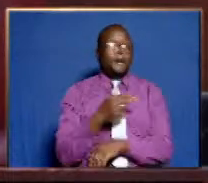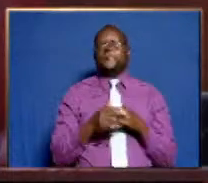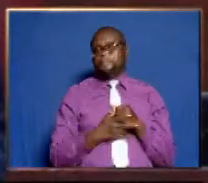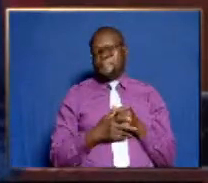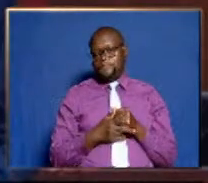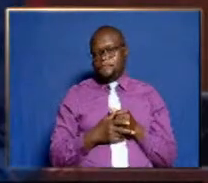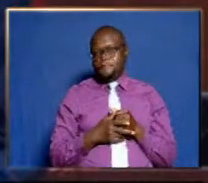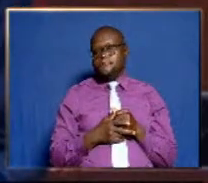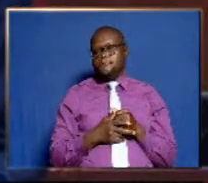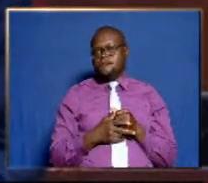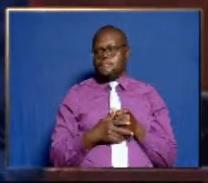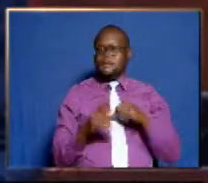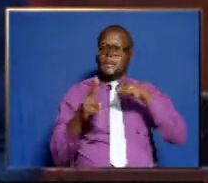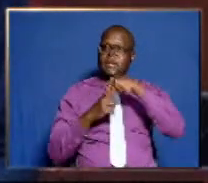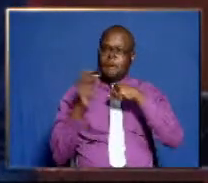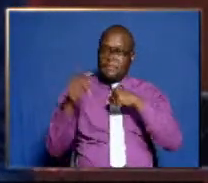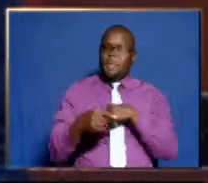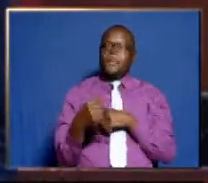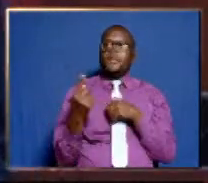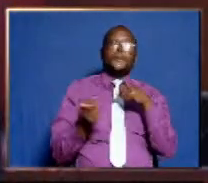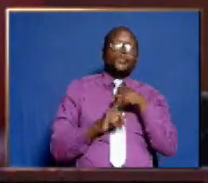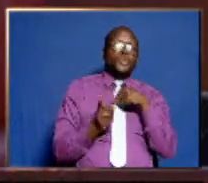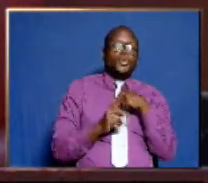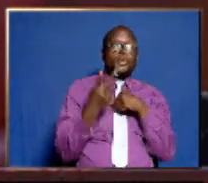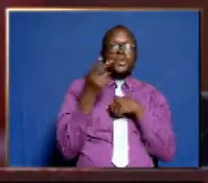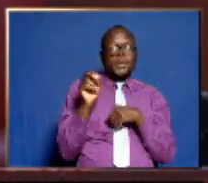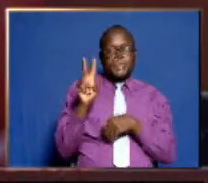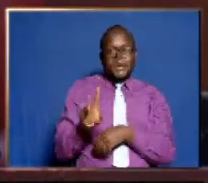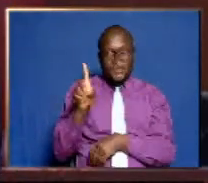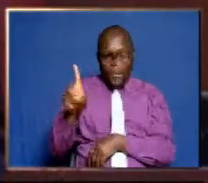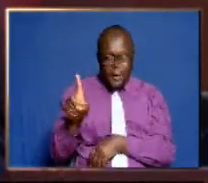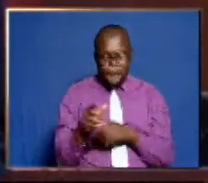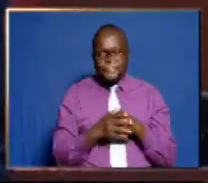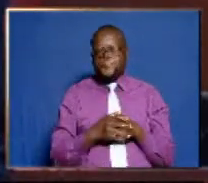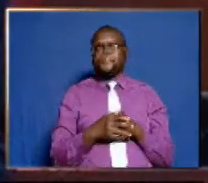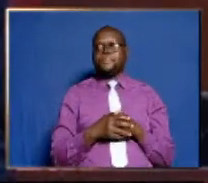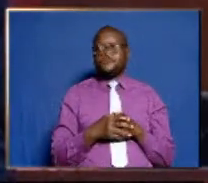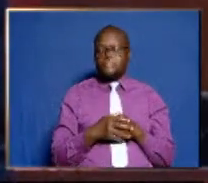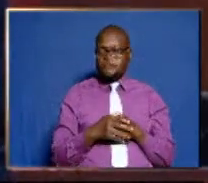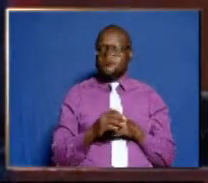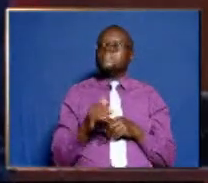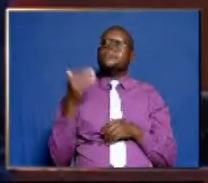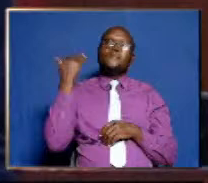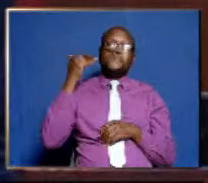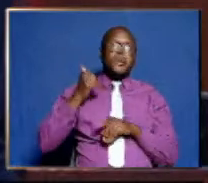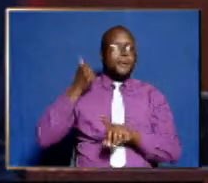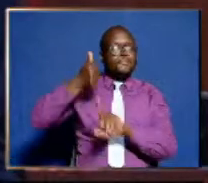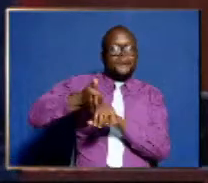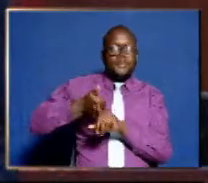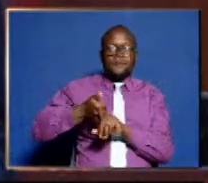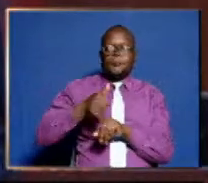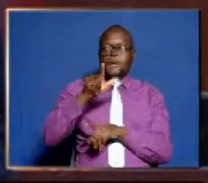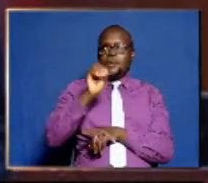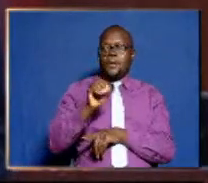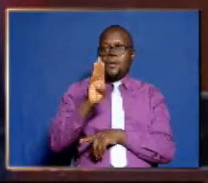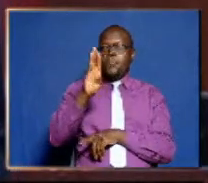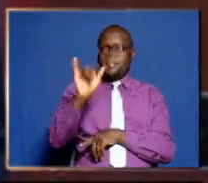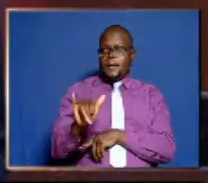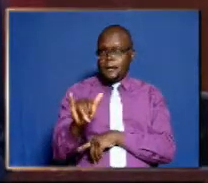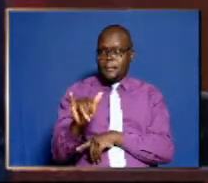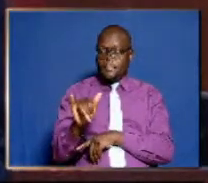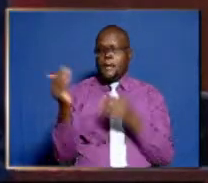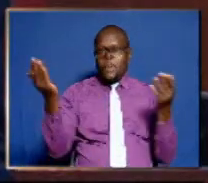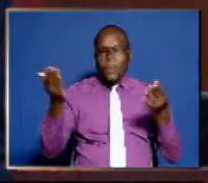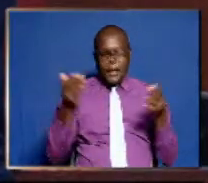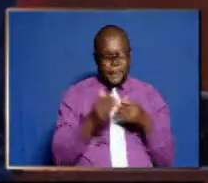Mr. Speaker, on 7th of June 2021, a raid again was conducted at Lopi,